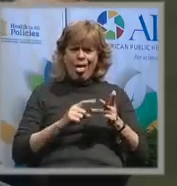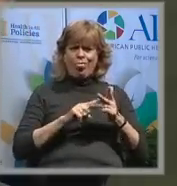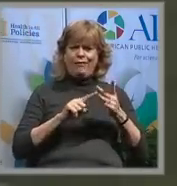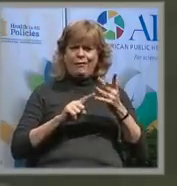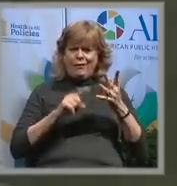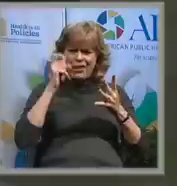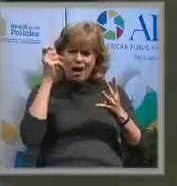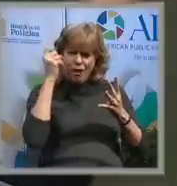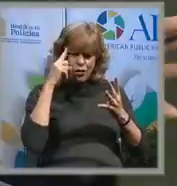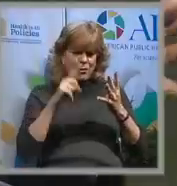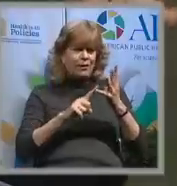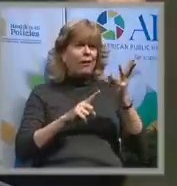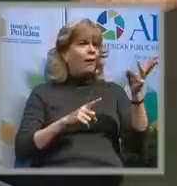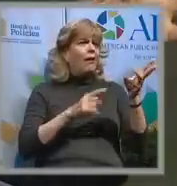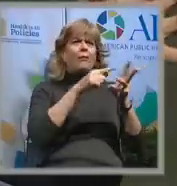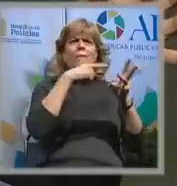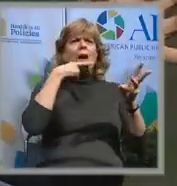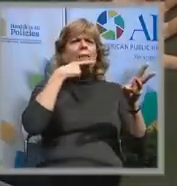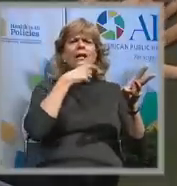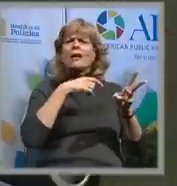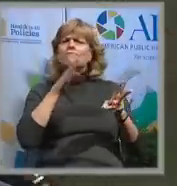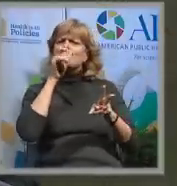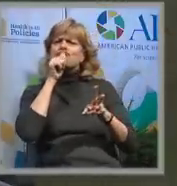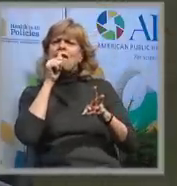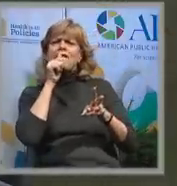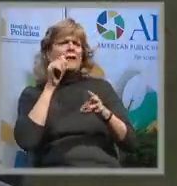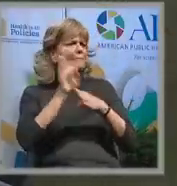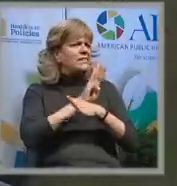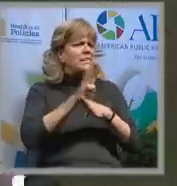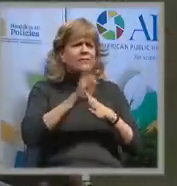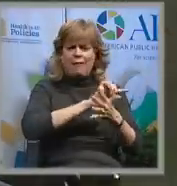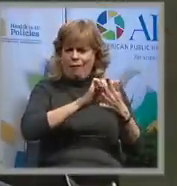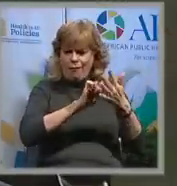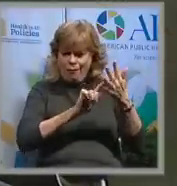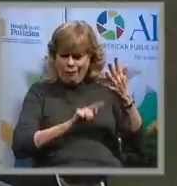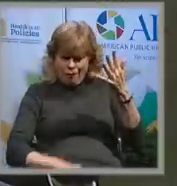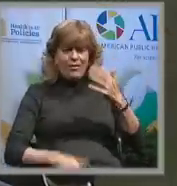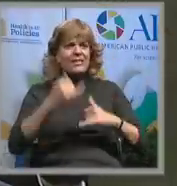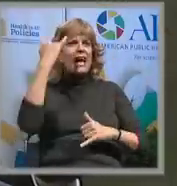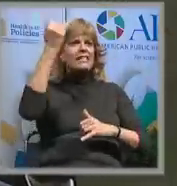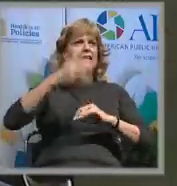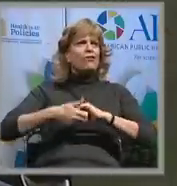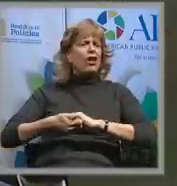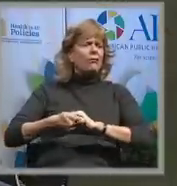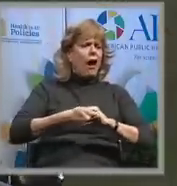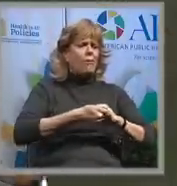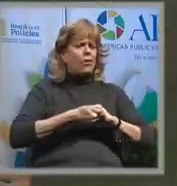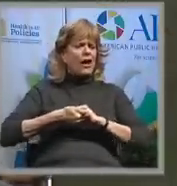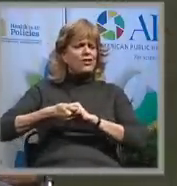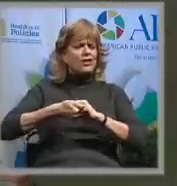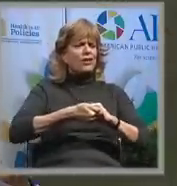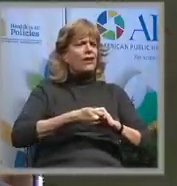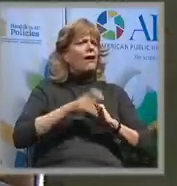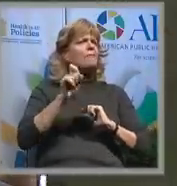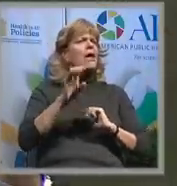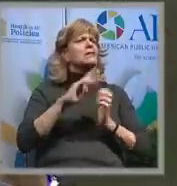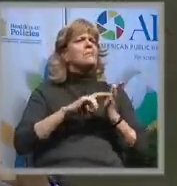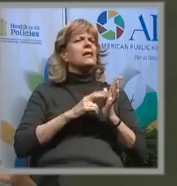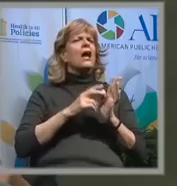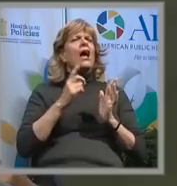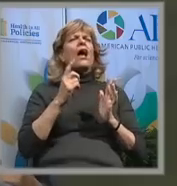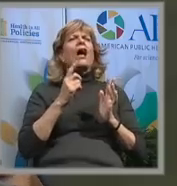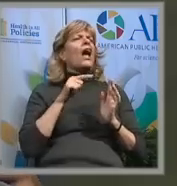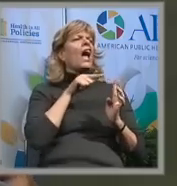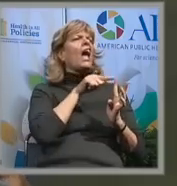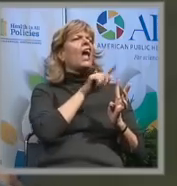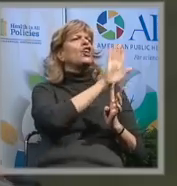the government, on the public and private sides, that this notion of collaboration must mean that we stop talking about something being